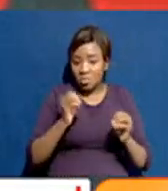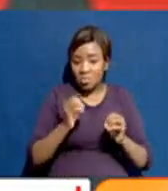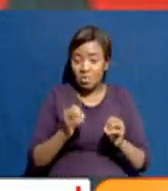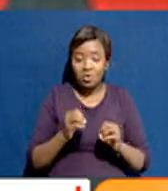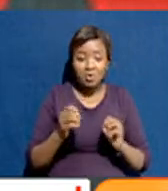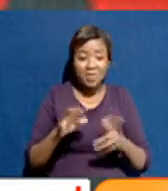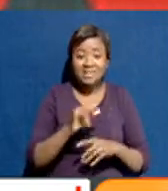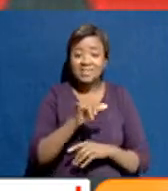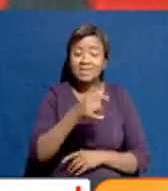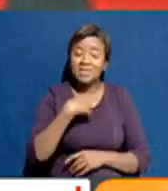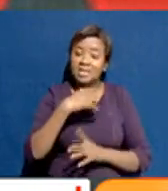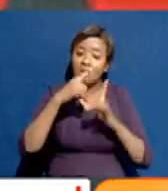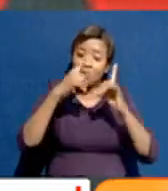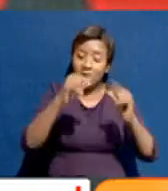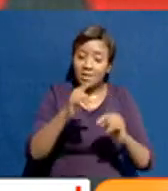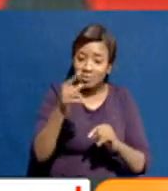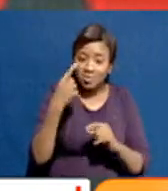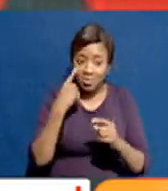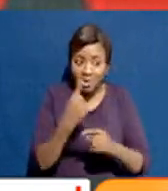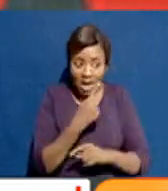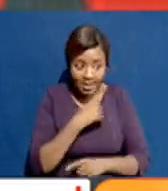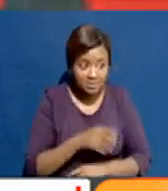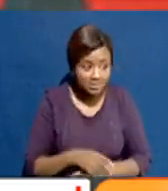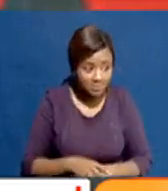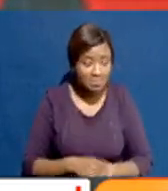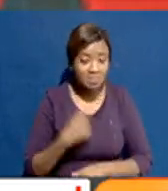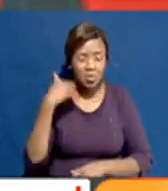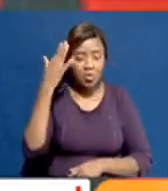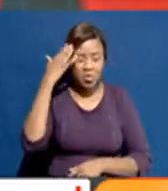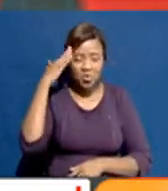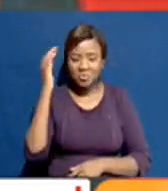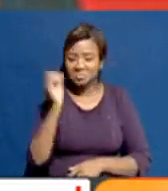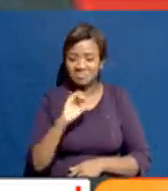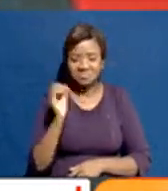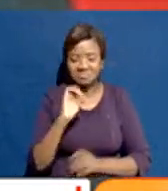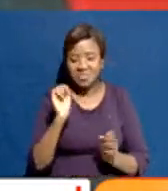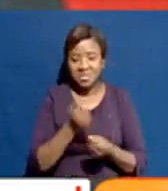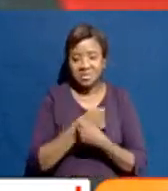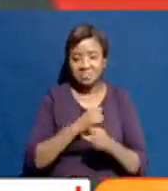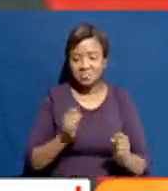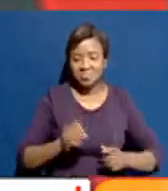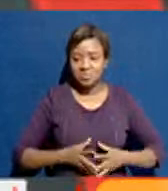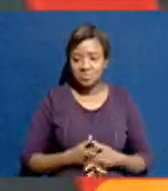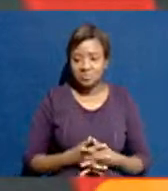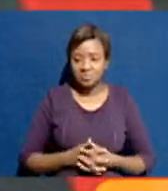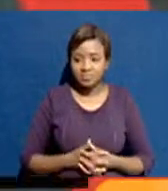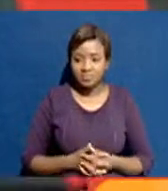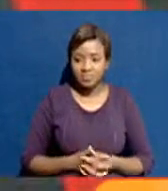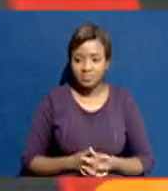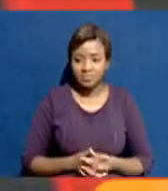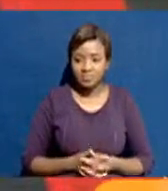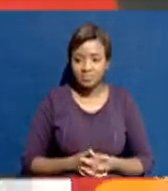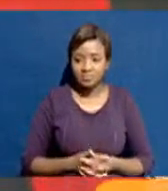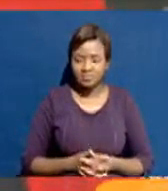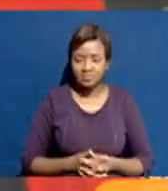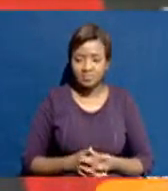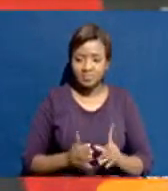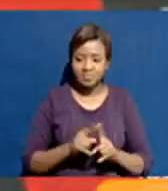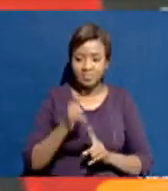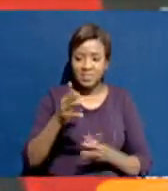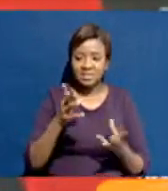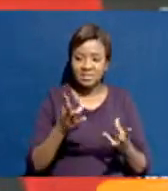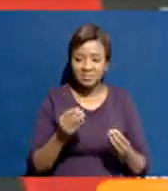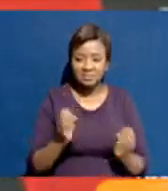eyes to test. It has to be your responsibility to get tested. Because as Jess has said, this is not easy. It's not a walk in the park. It's